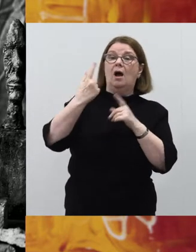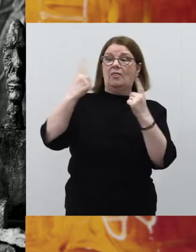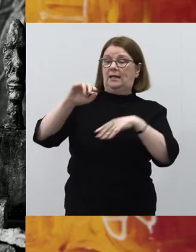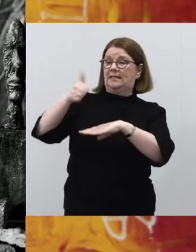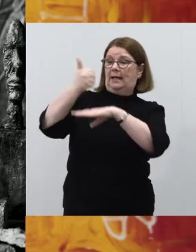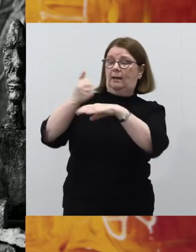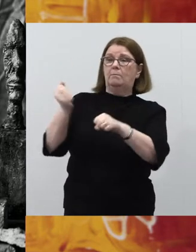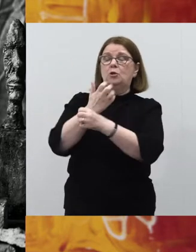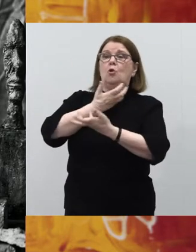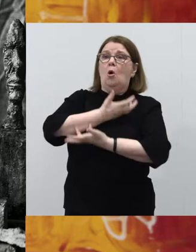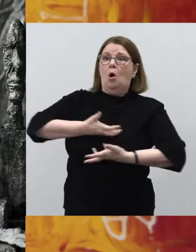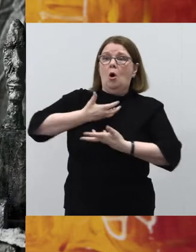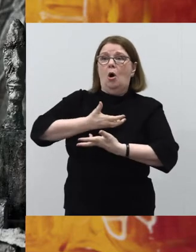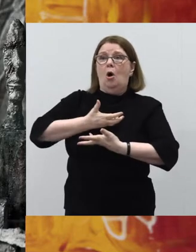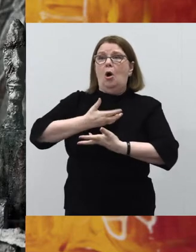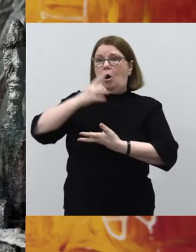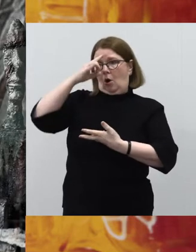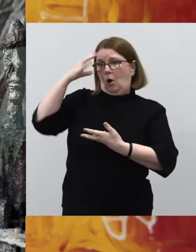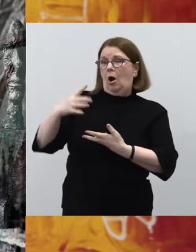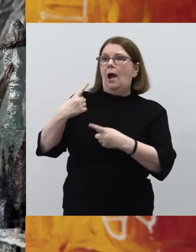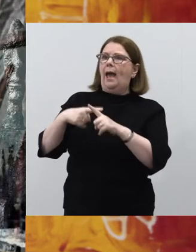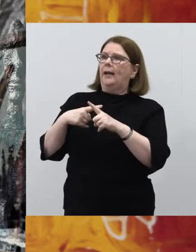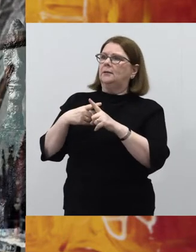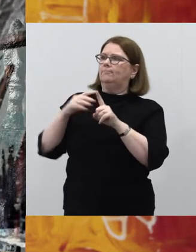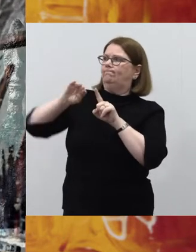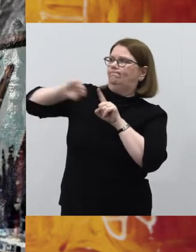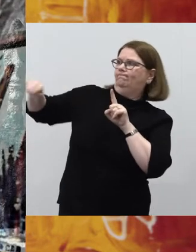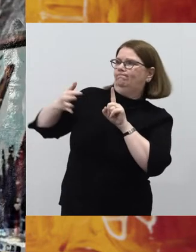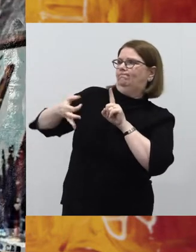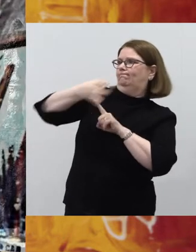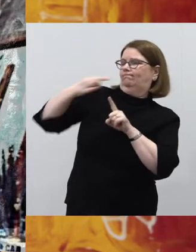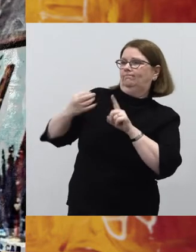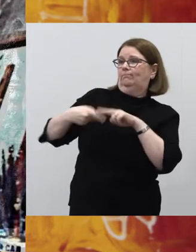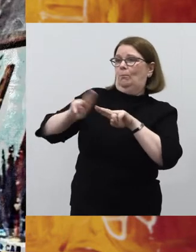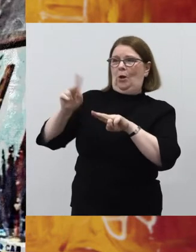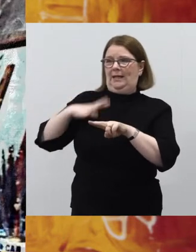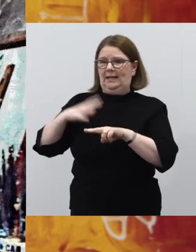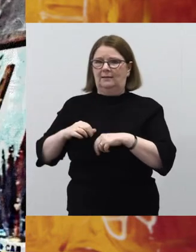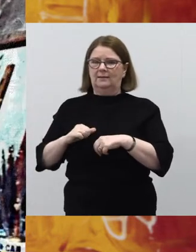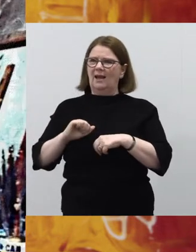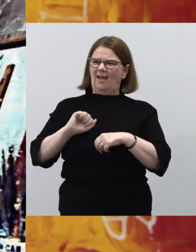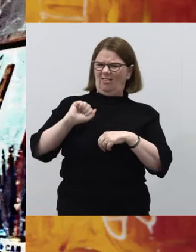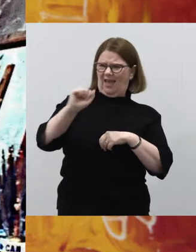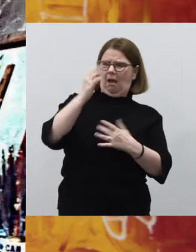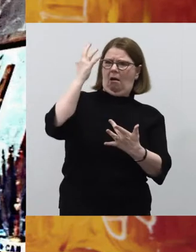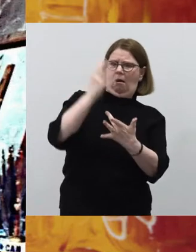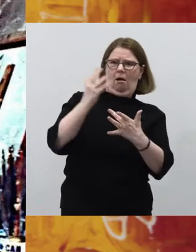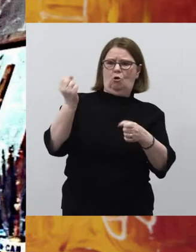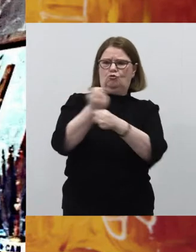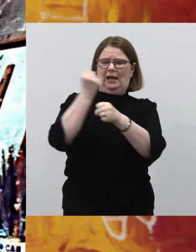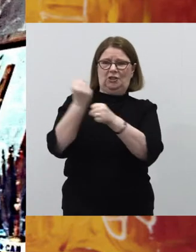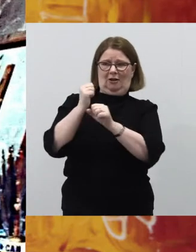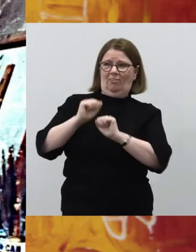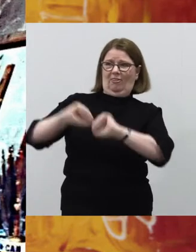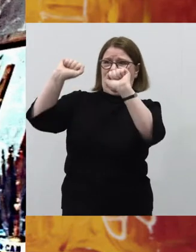great care, then they set it up to provide as much comfort, solace, and seclusion as necessary. It is